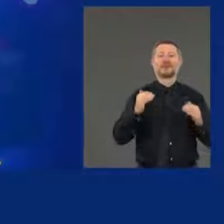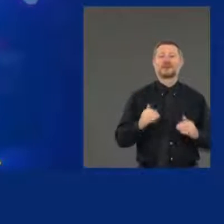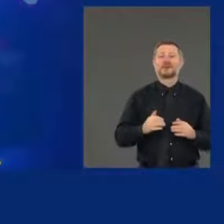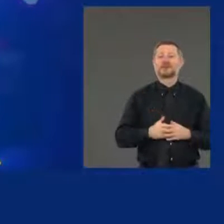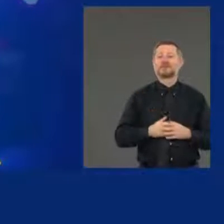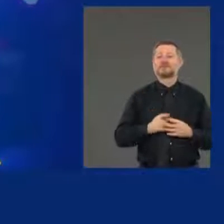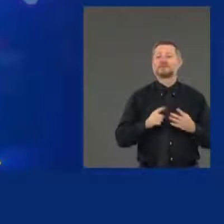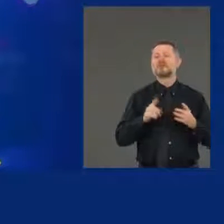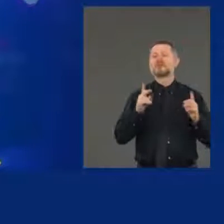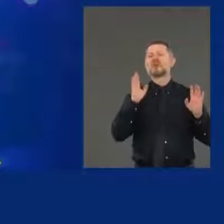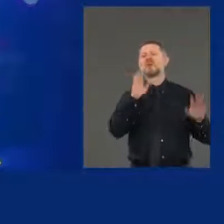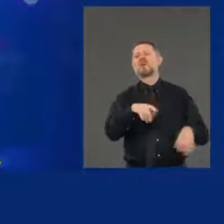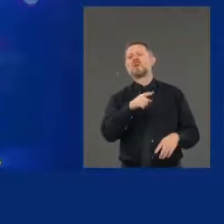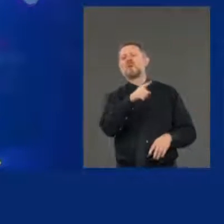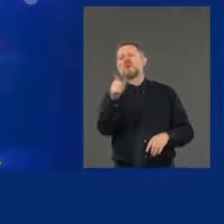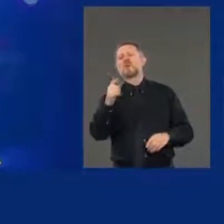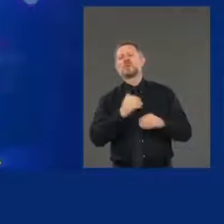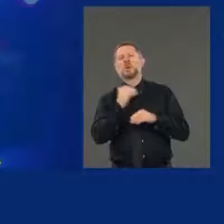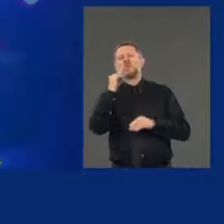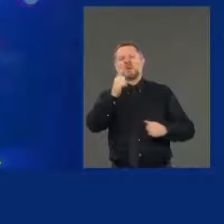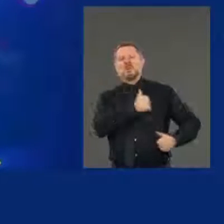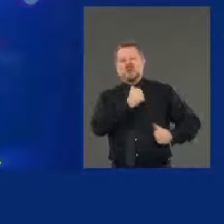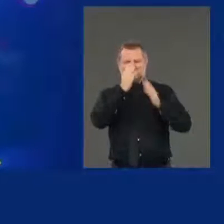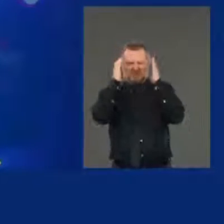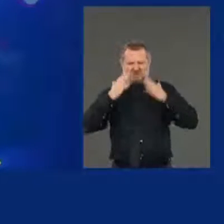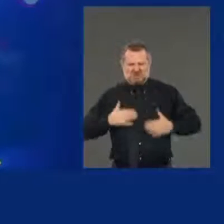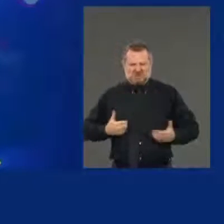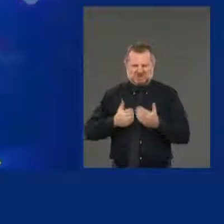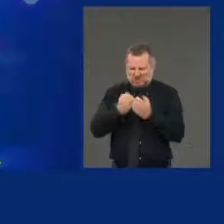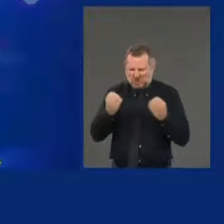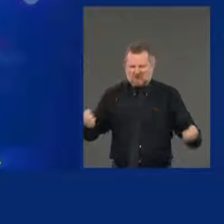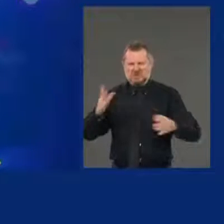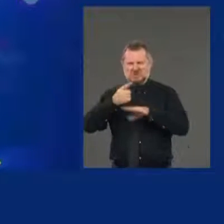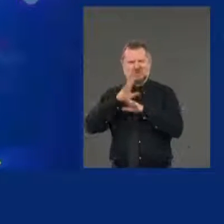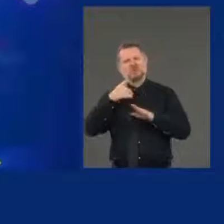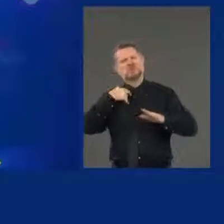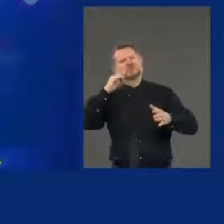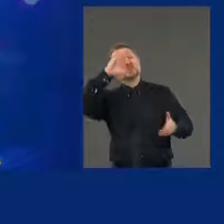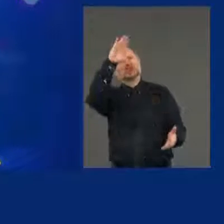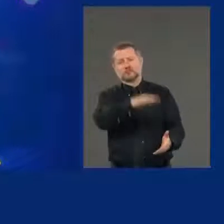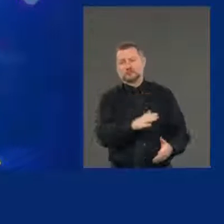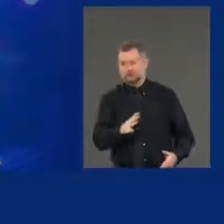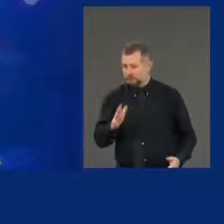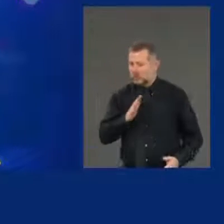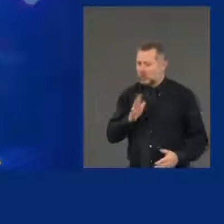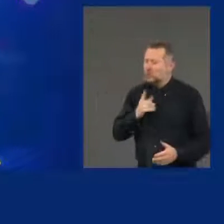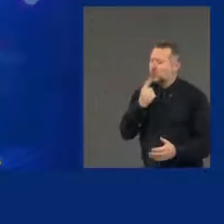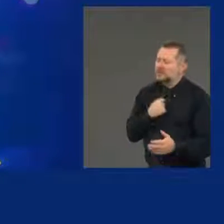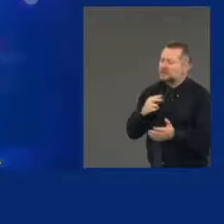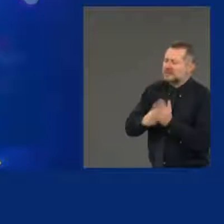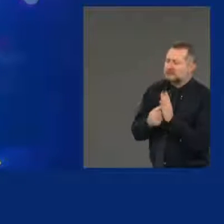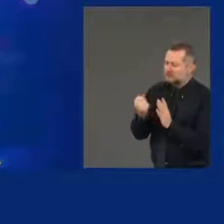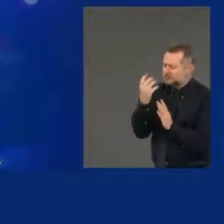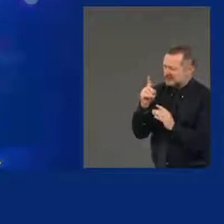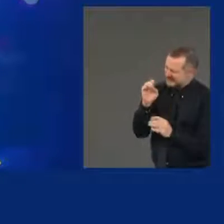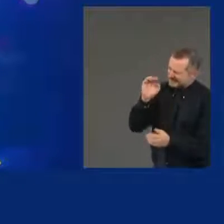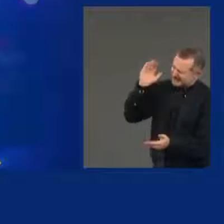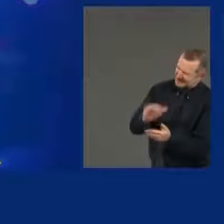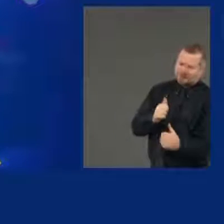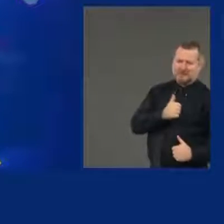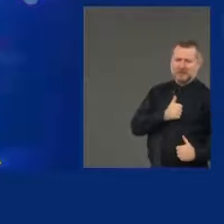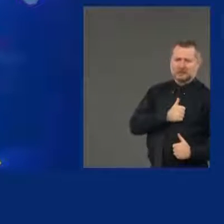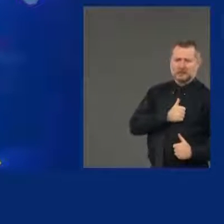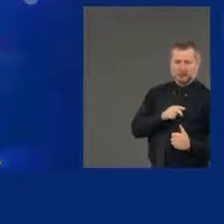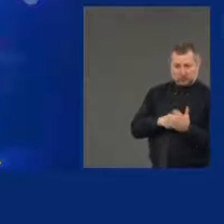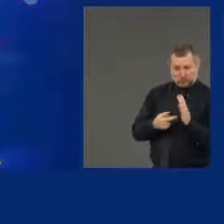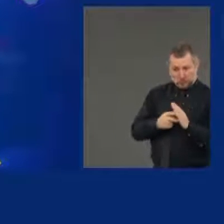Well, I want to demilitarize the police. Great. What do you mean by that? What do you mean? No guns,